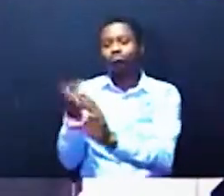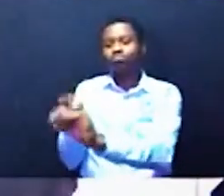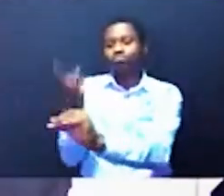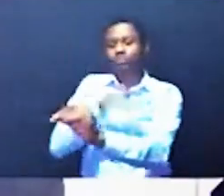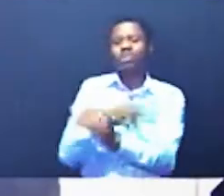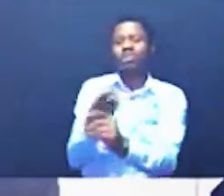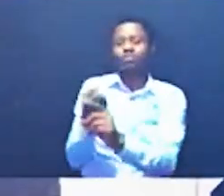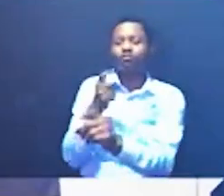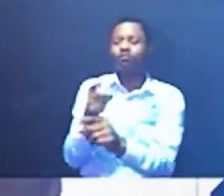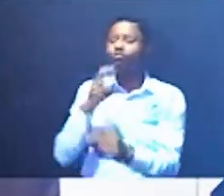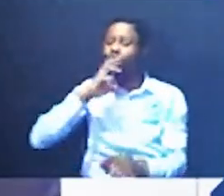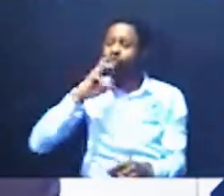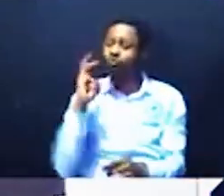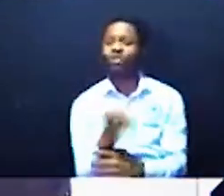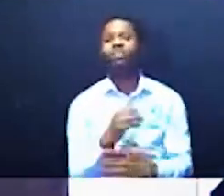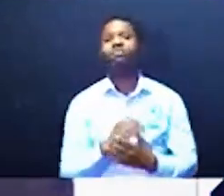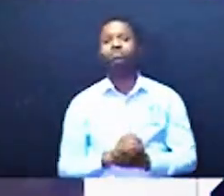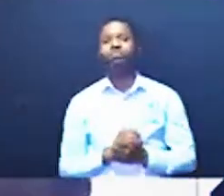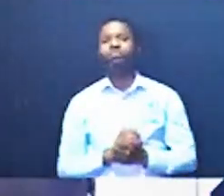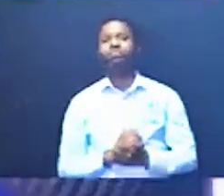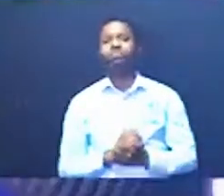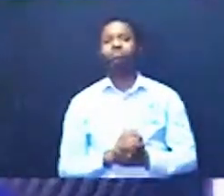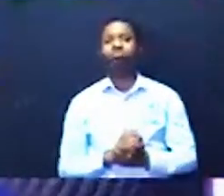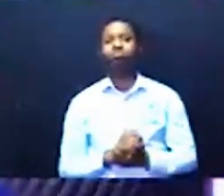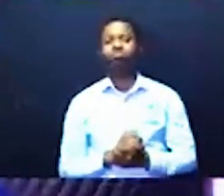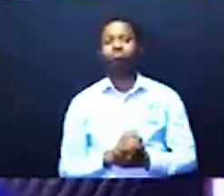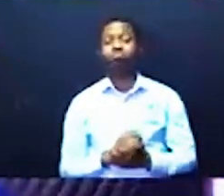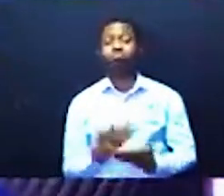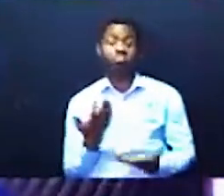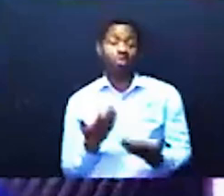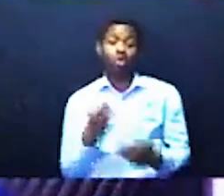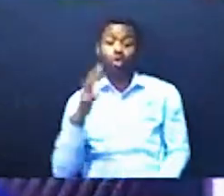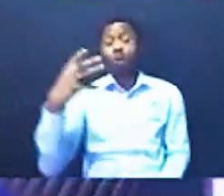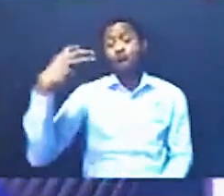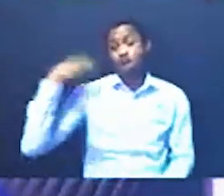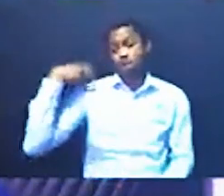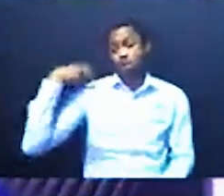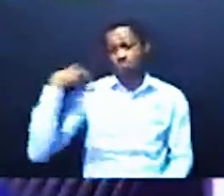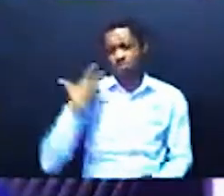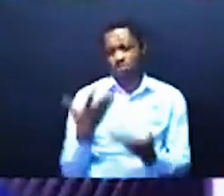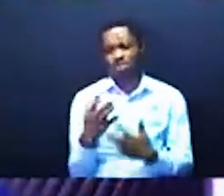from wickedness. Your boss may be spiteful,